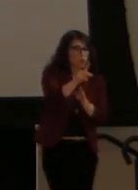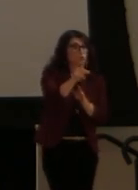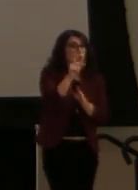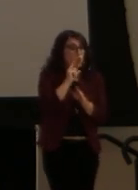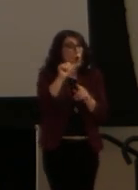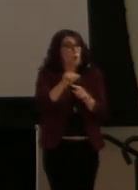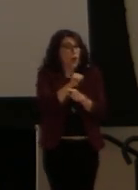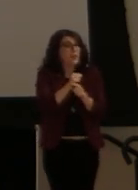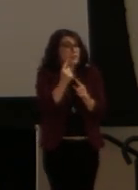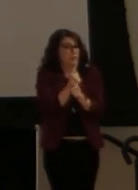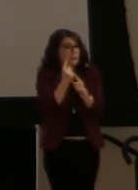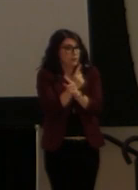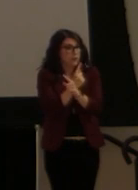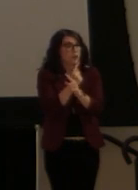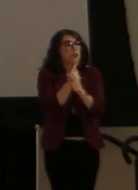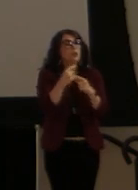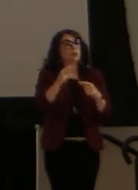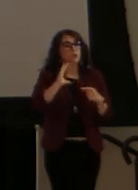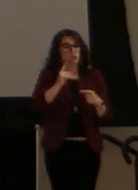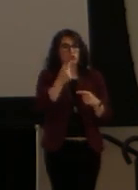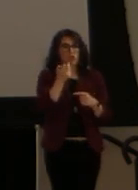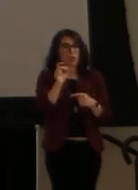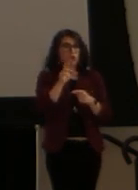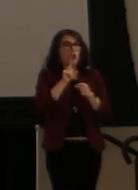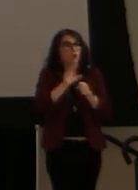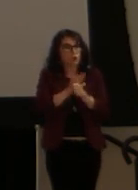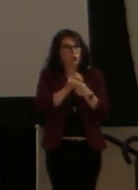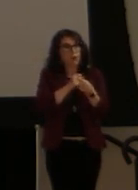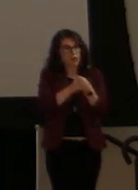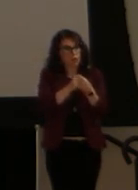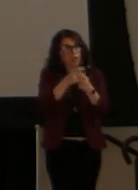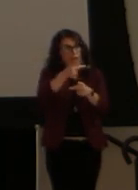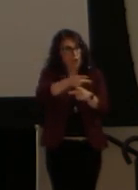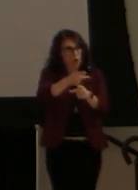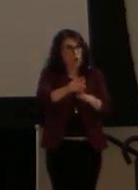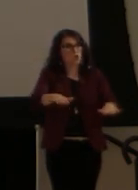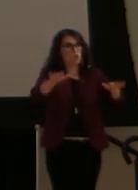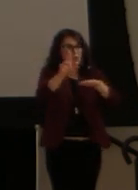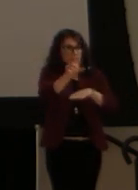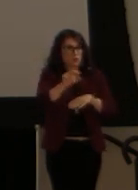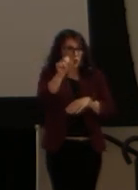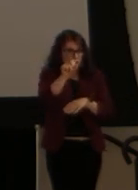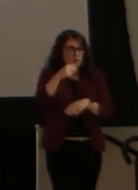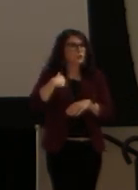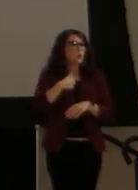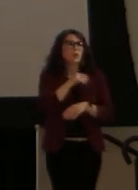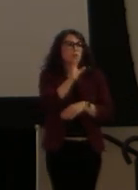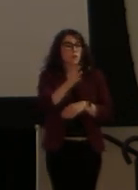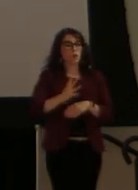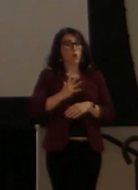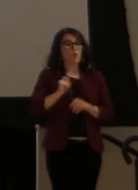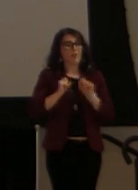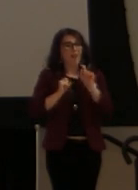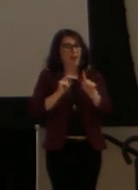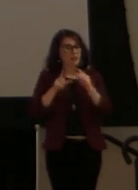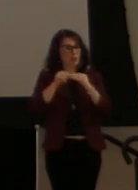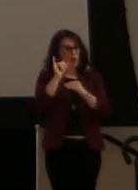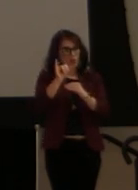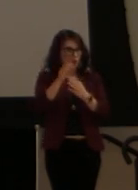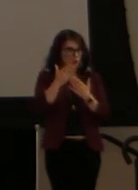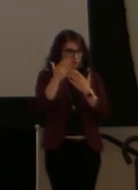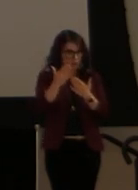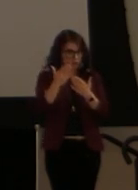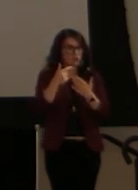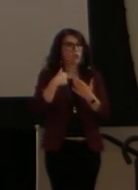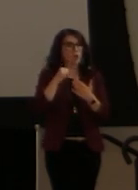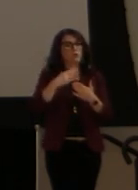country, what do they have to say? And this is a population that has never really been asked in this formalized way what their recommendations are. And this was